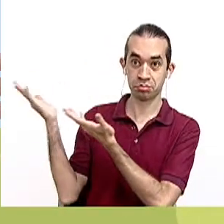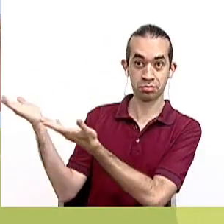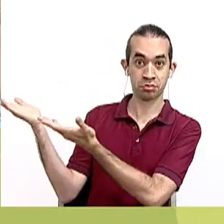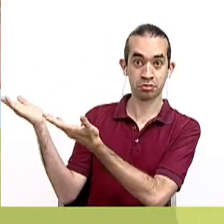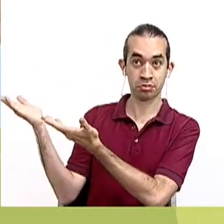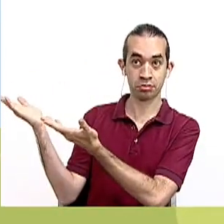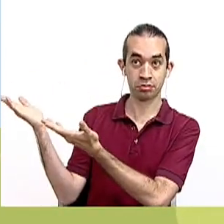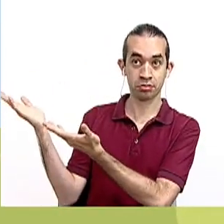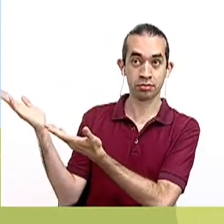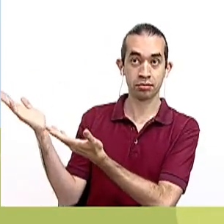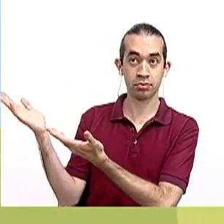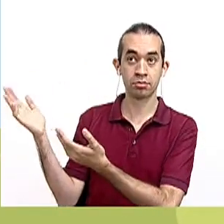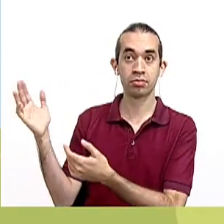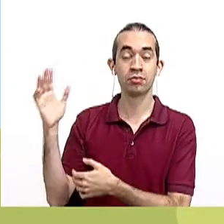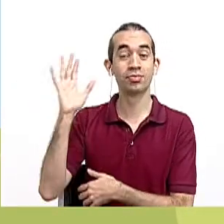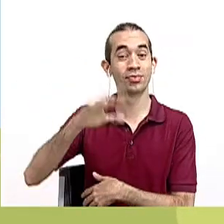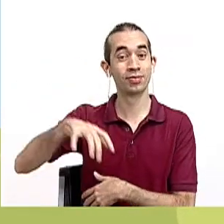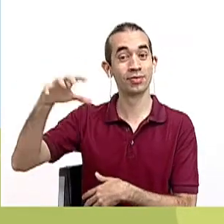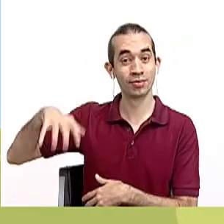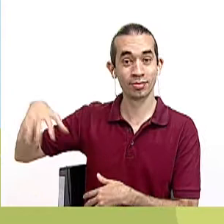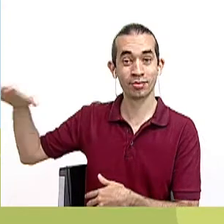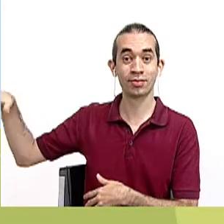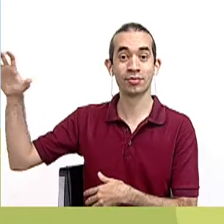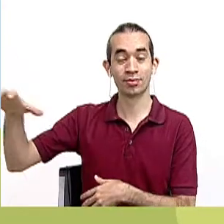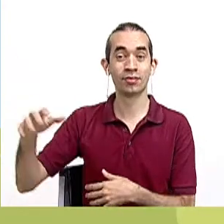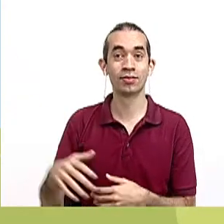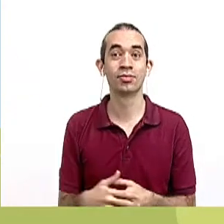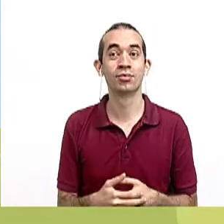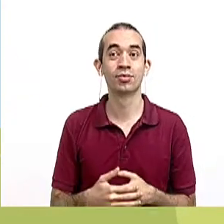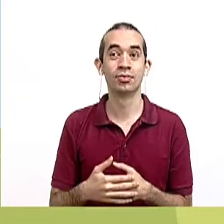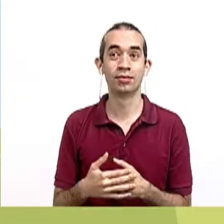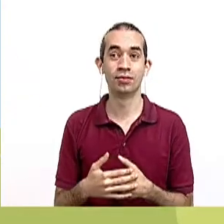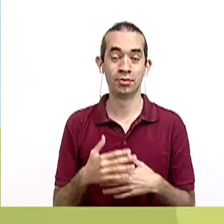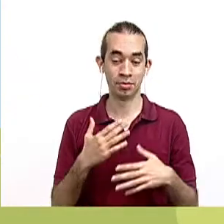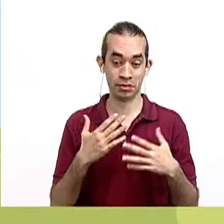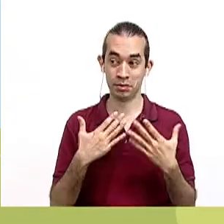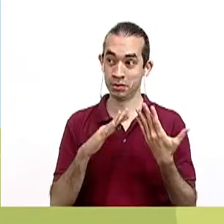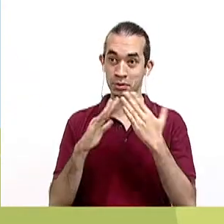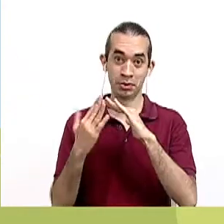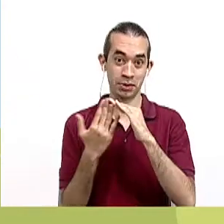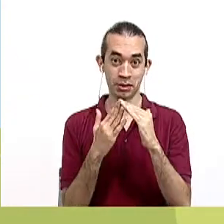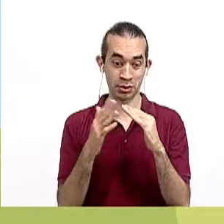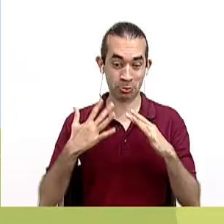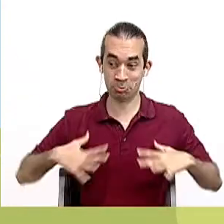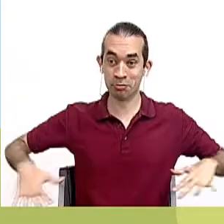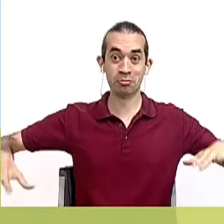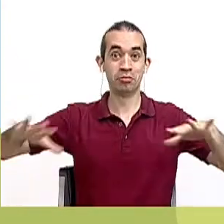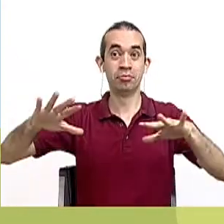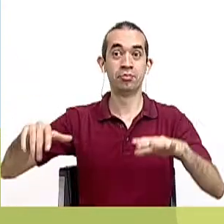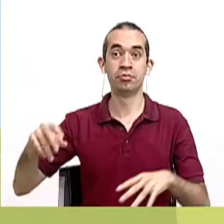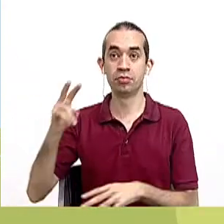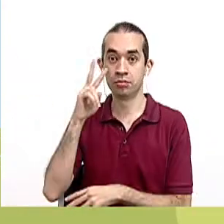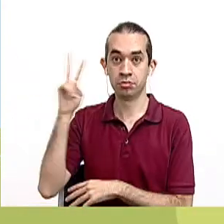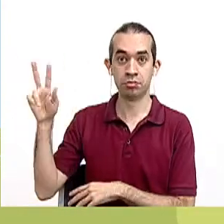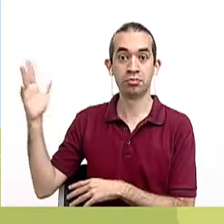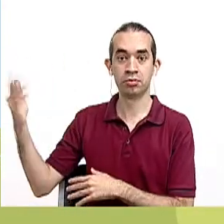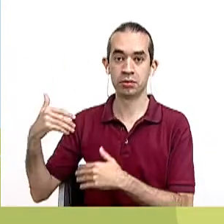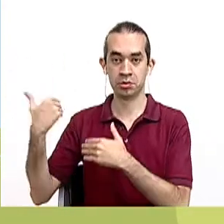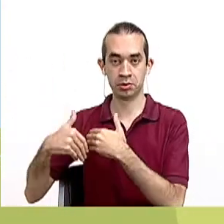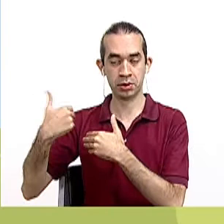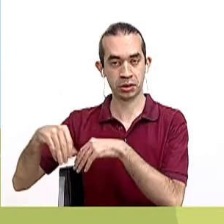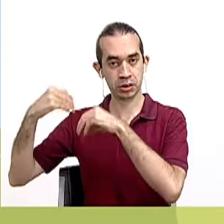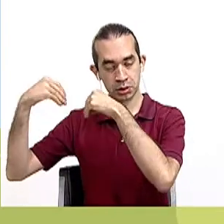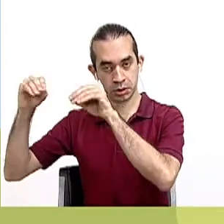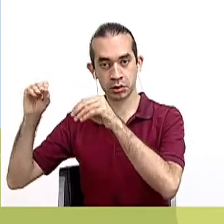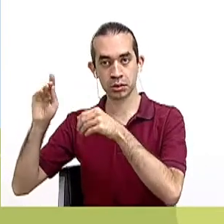see? Here we have a town around me. As you can see, we have a bakery,